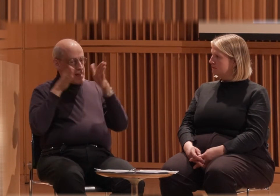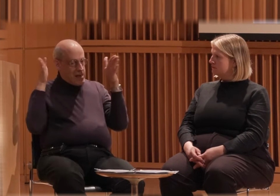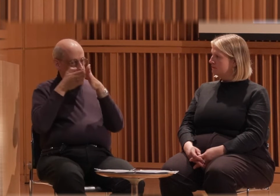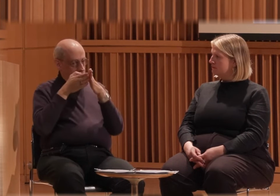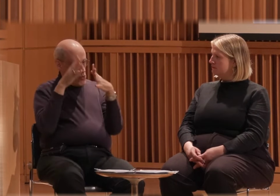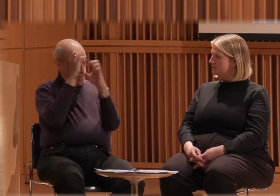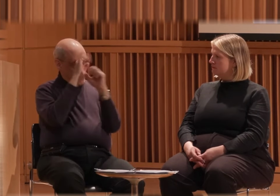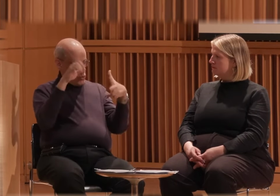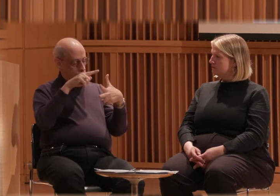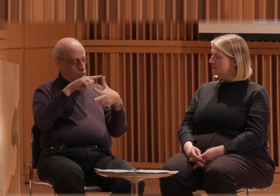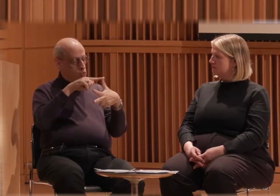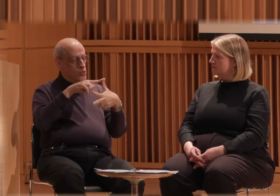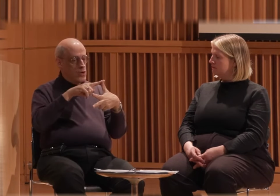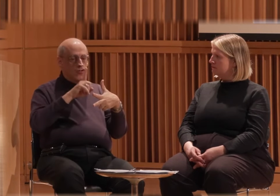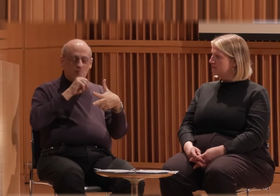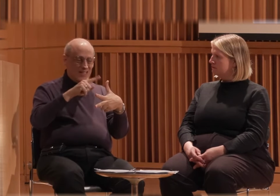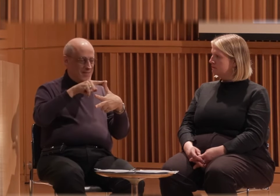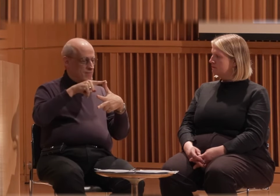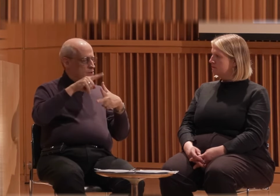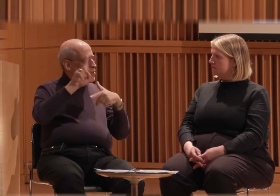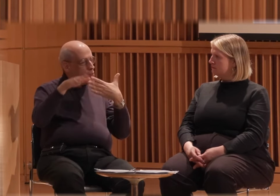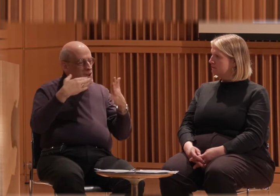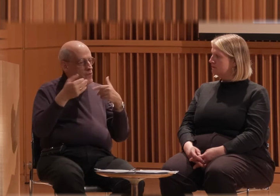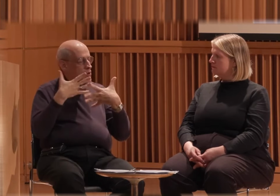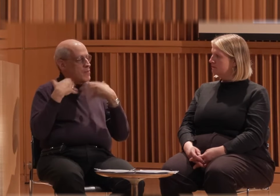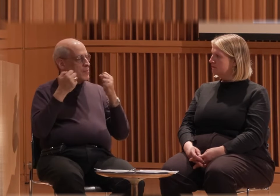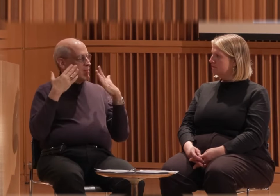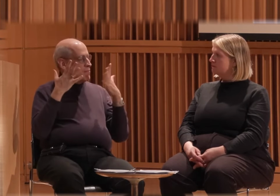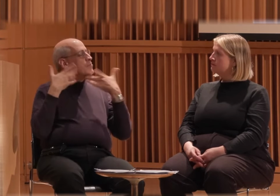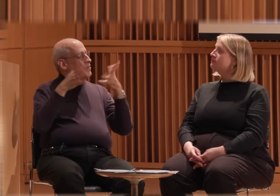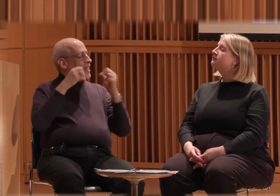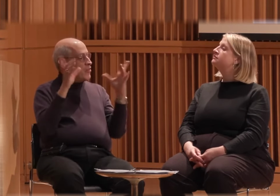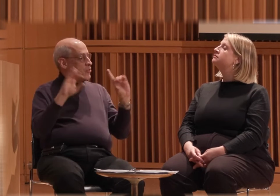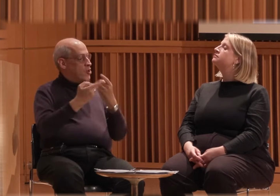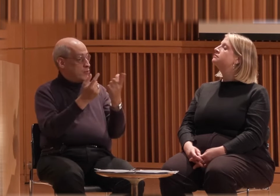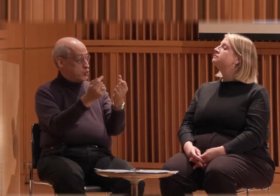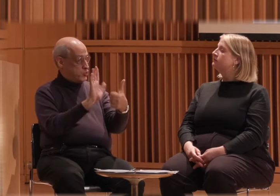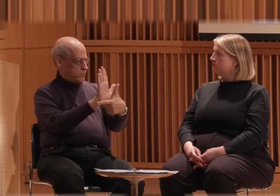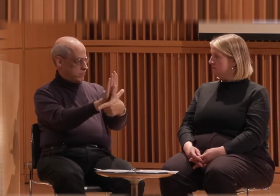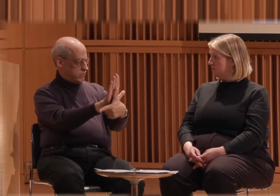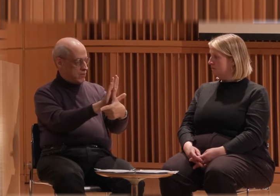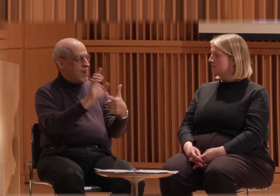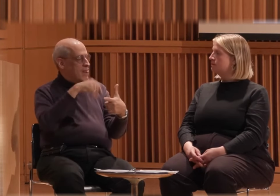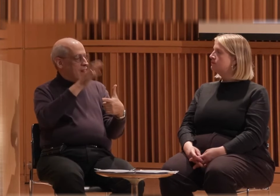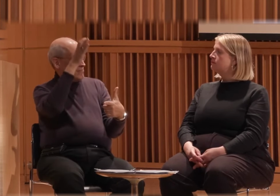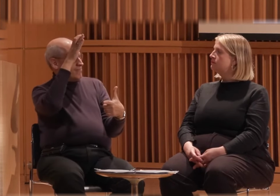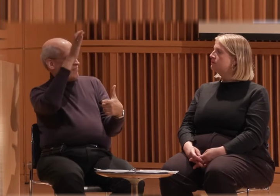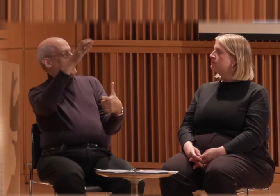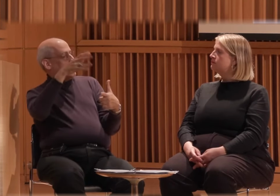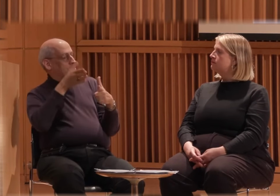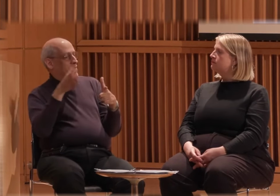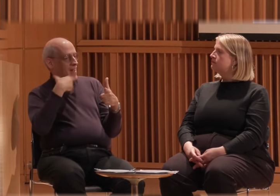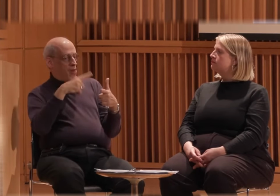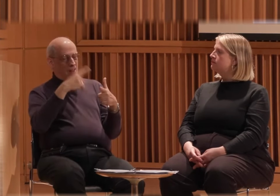dimension, which is literally whatever the public health department is doing. And this is kind of a conception of public health that I